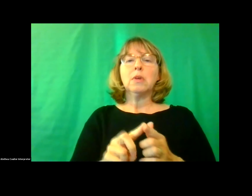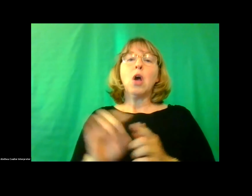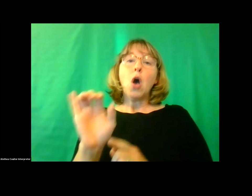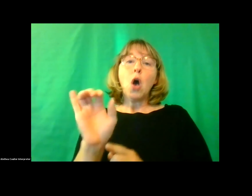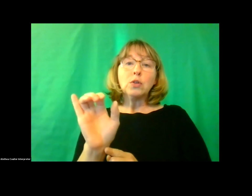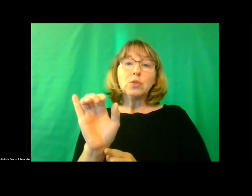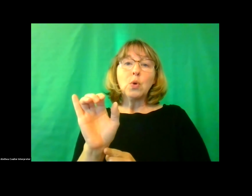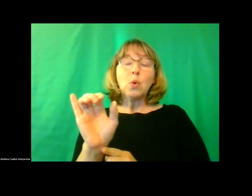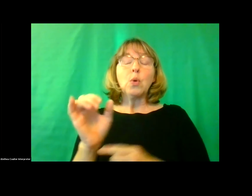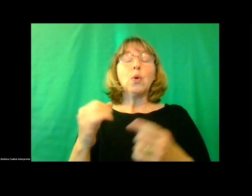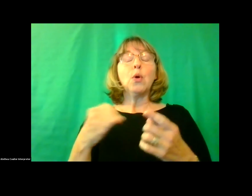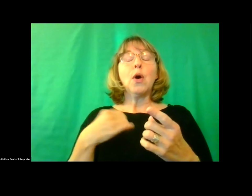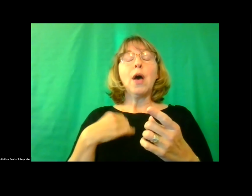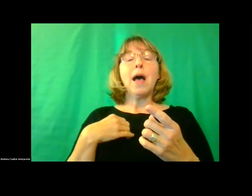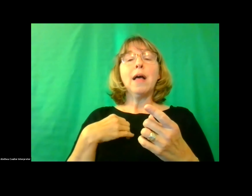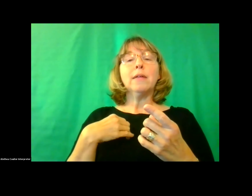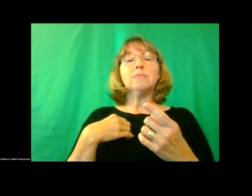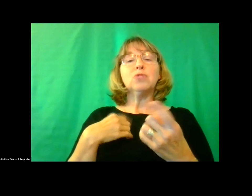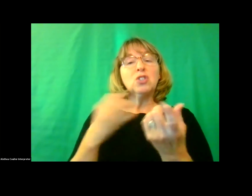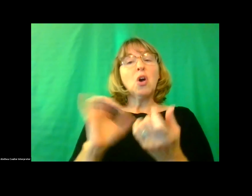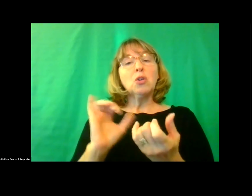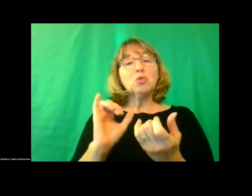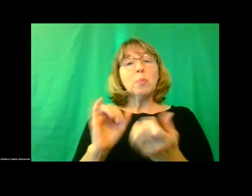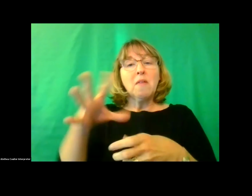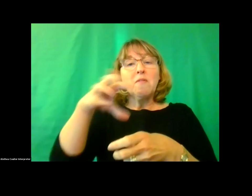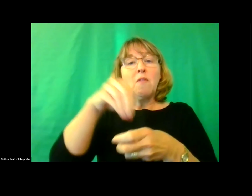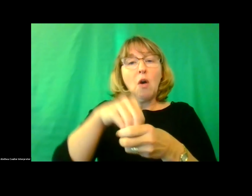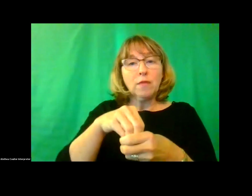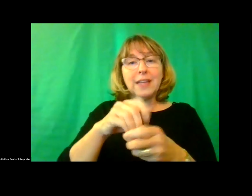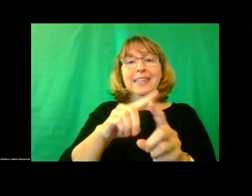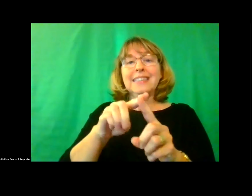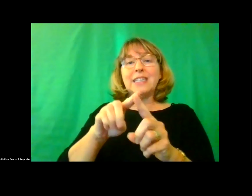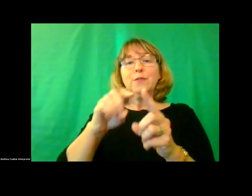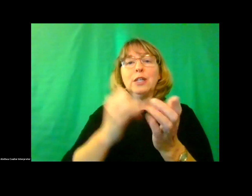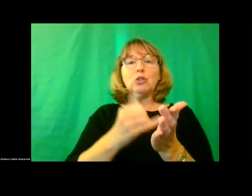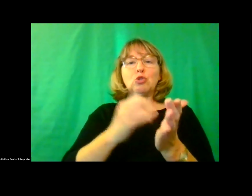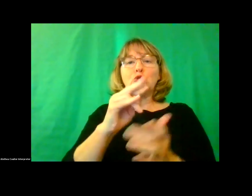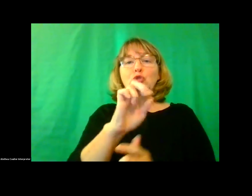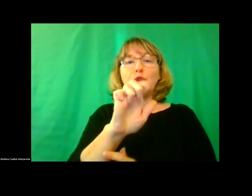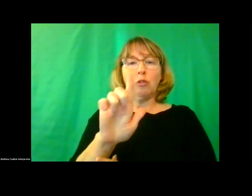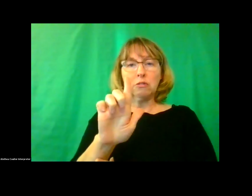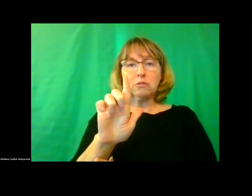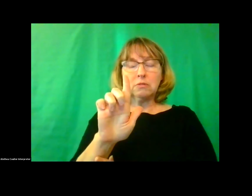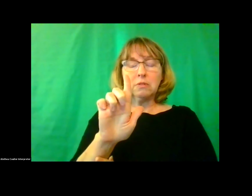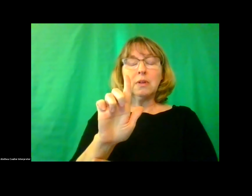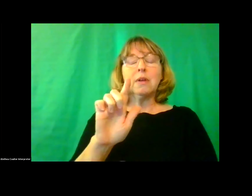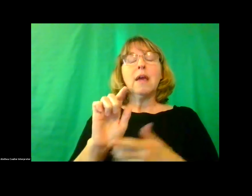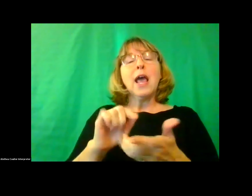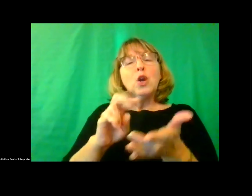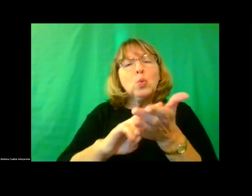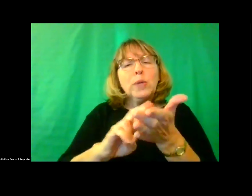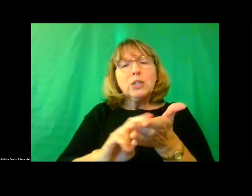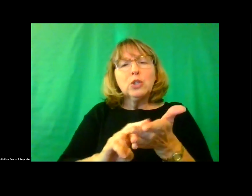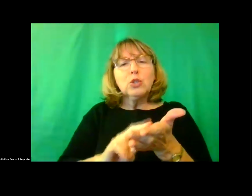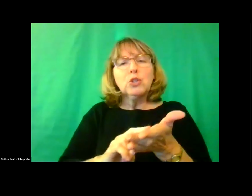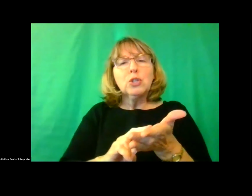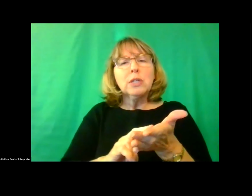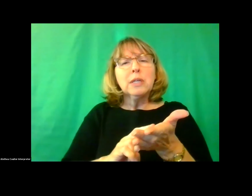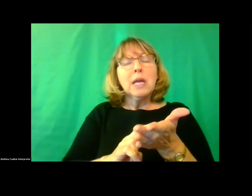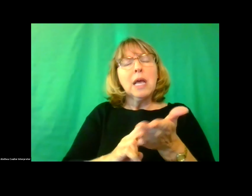the editorial board of many journals. Her research has focused largely on the relationship between brain